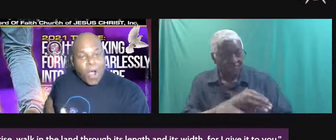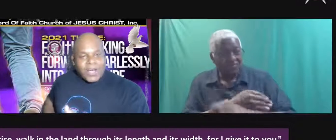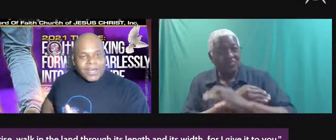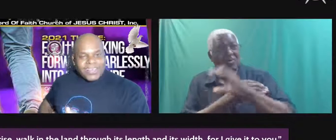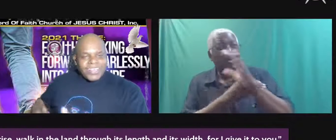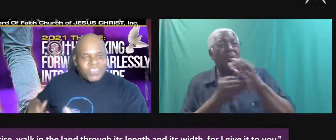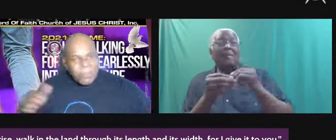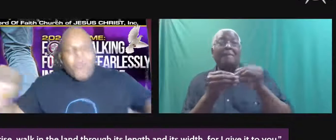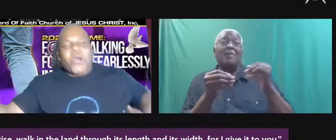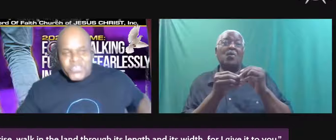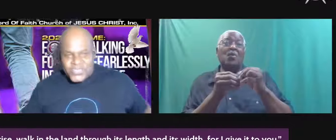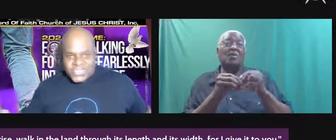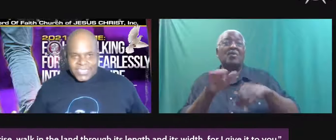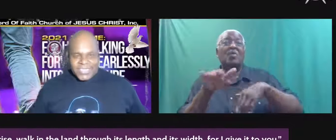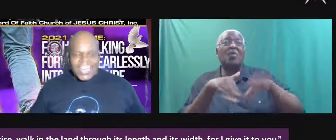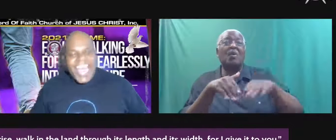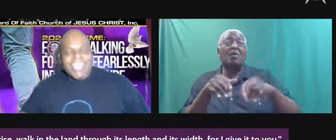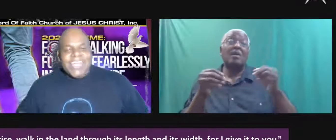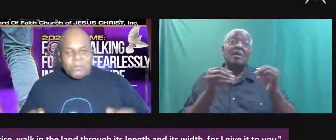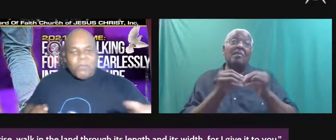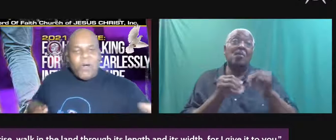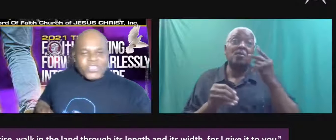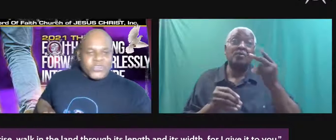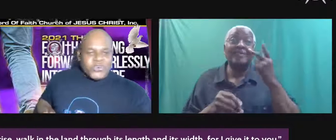you walk, the more you see.